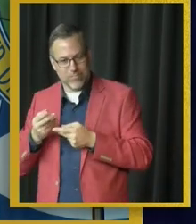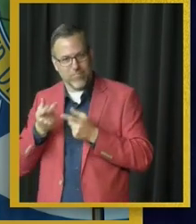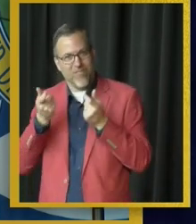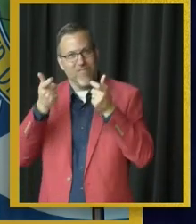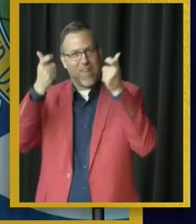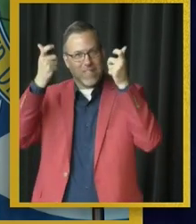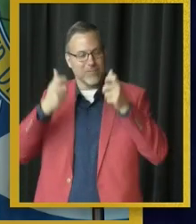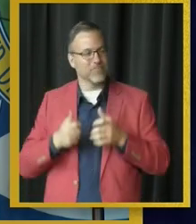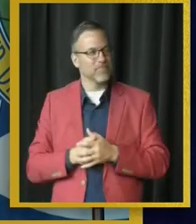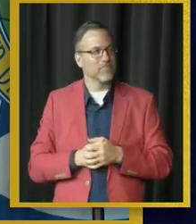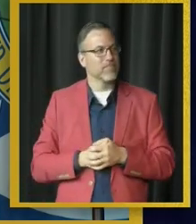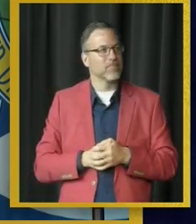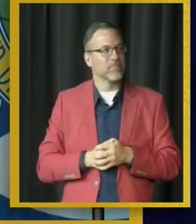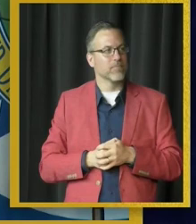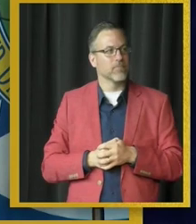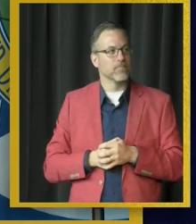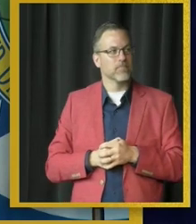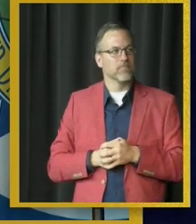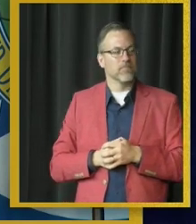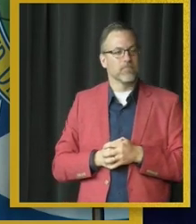It has not been easy